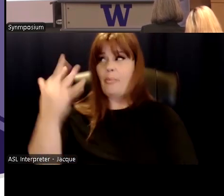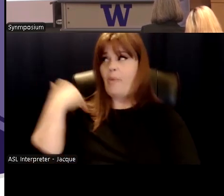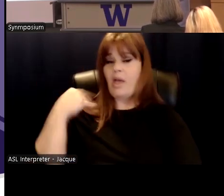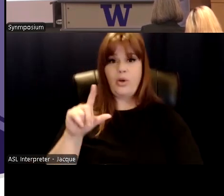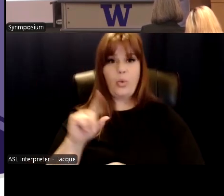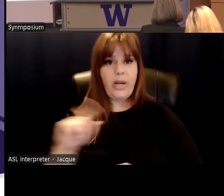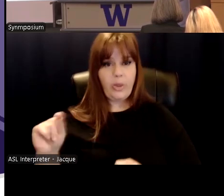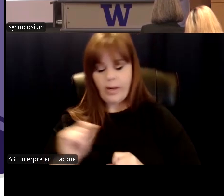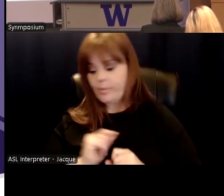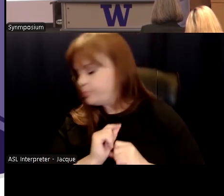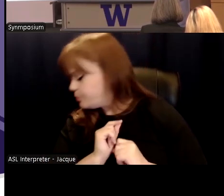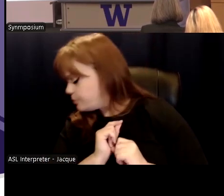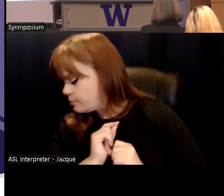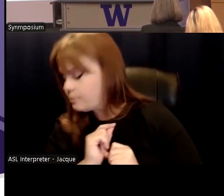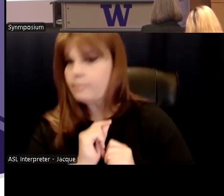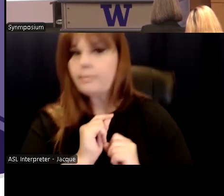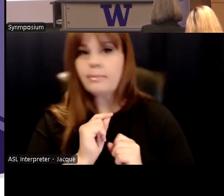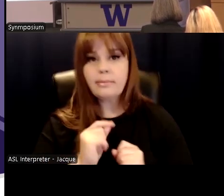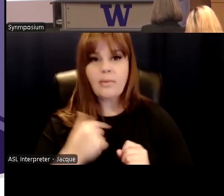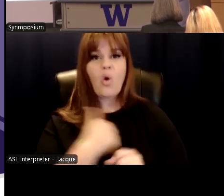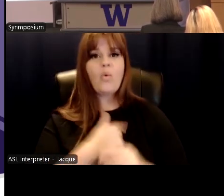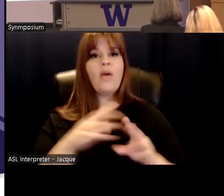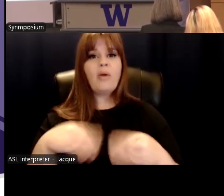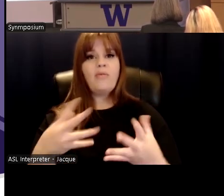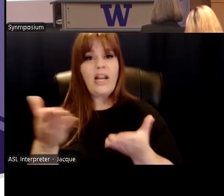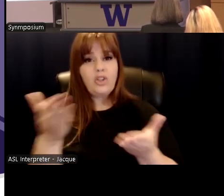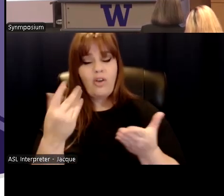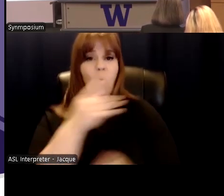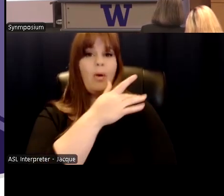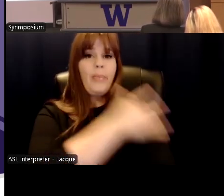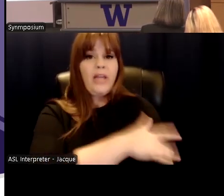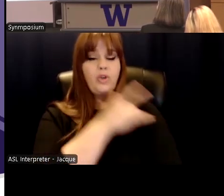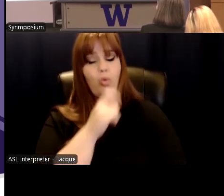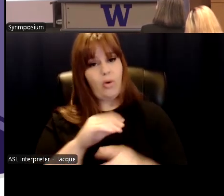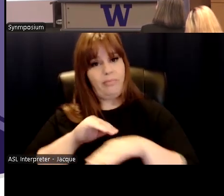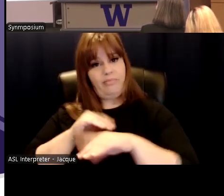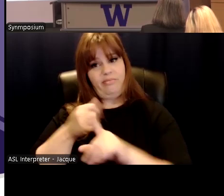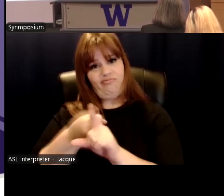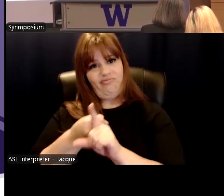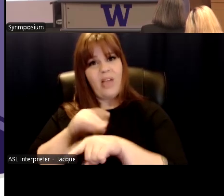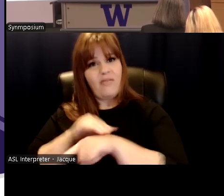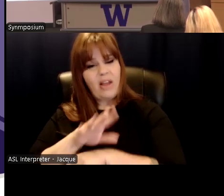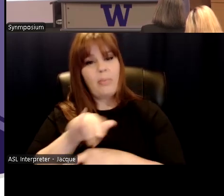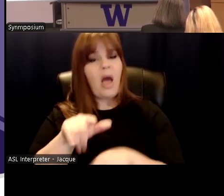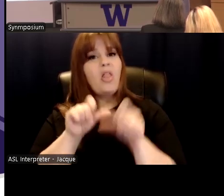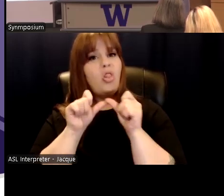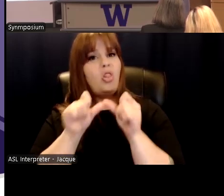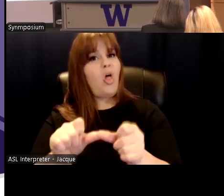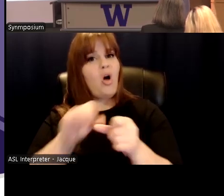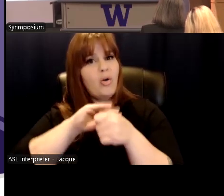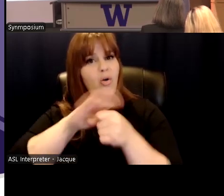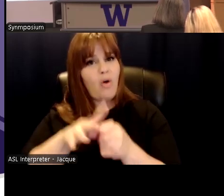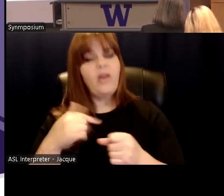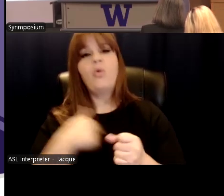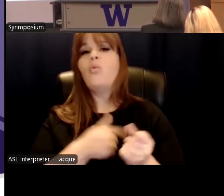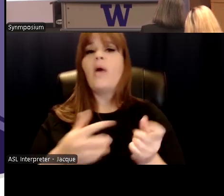been providing services for patients affected by long COVID. And we have combined